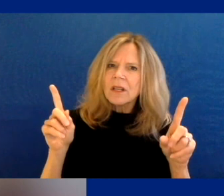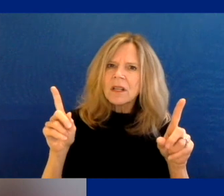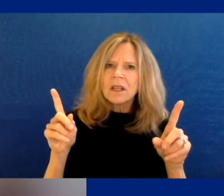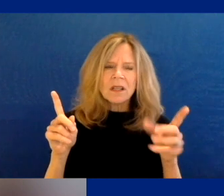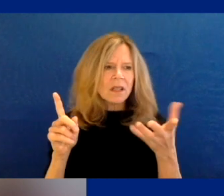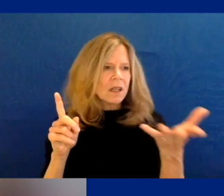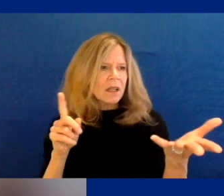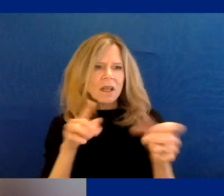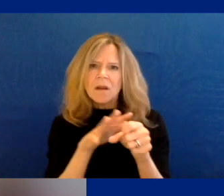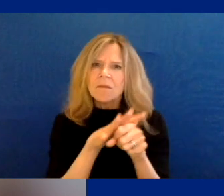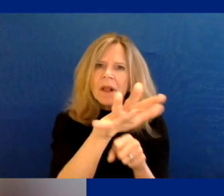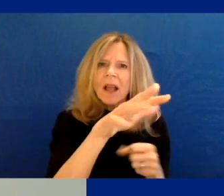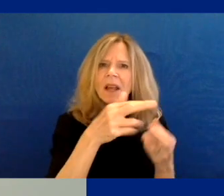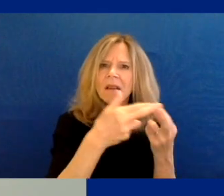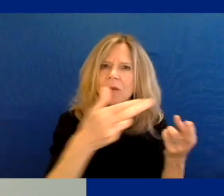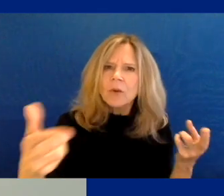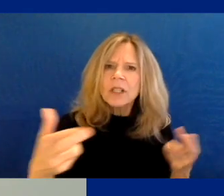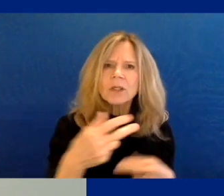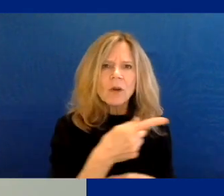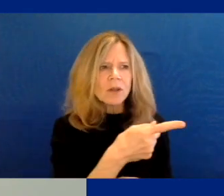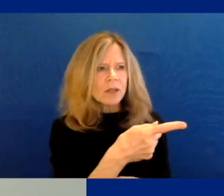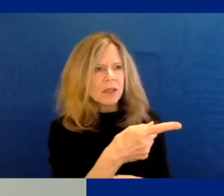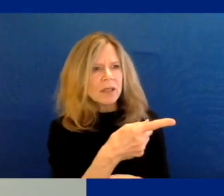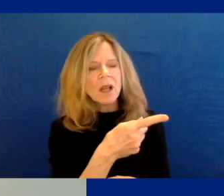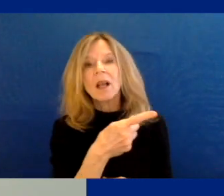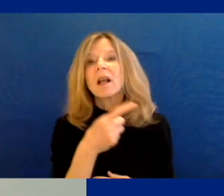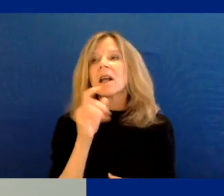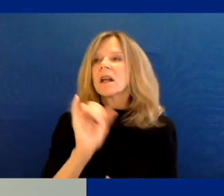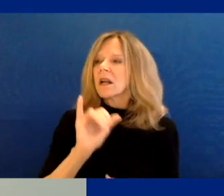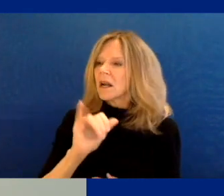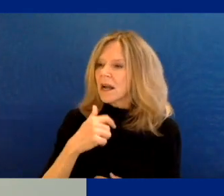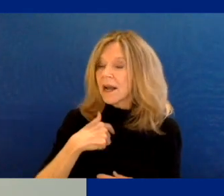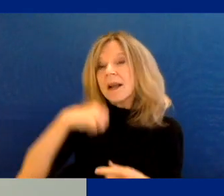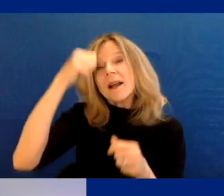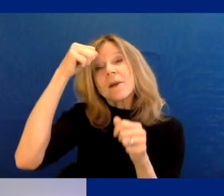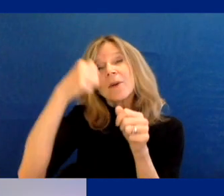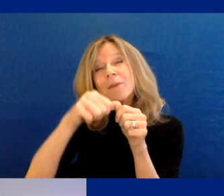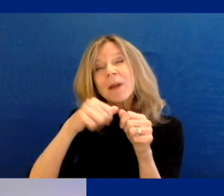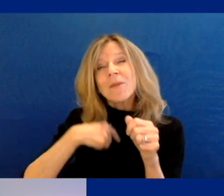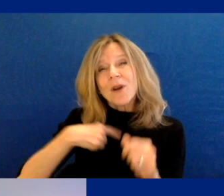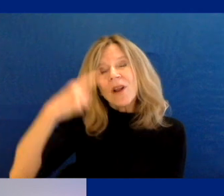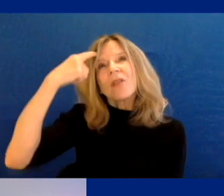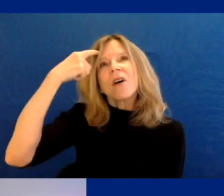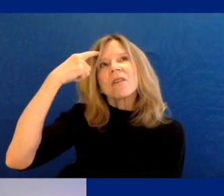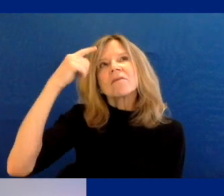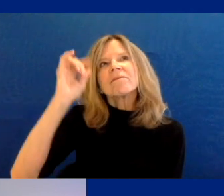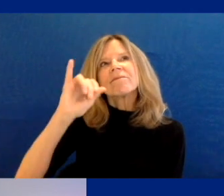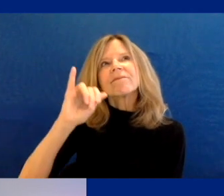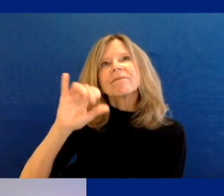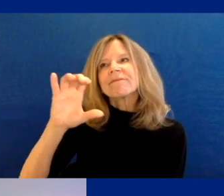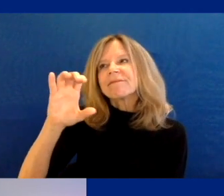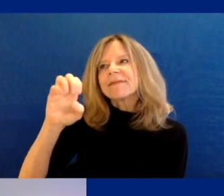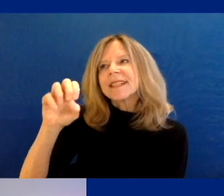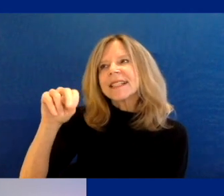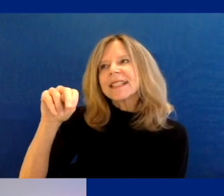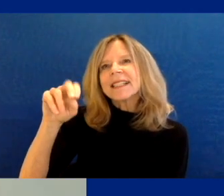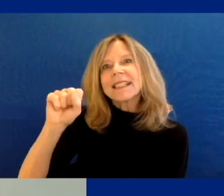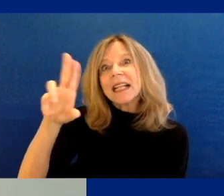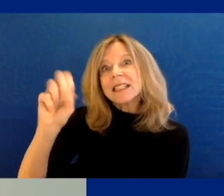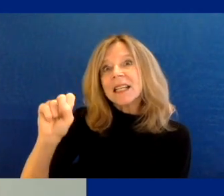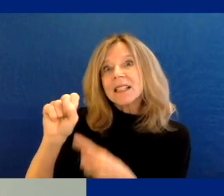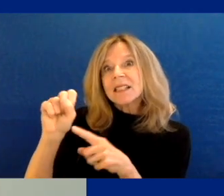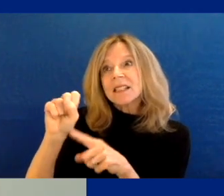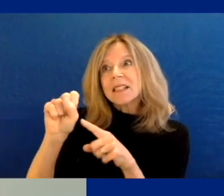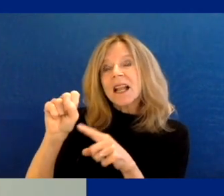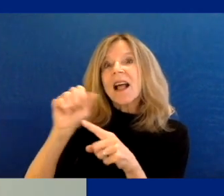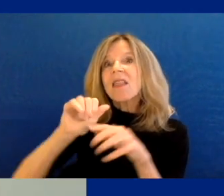of a difference it makes, right, in access to resources, for example. I remember thinking, I know